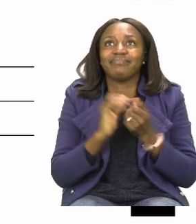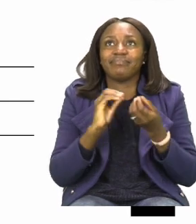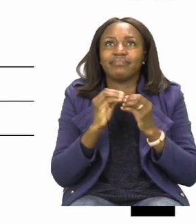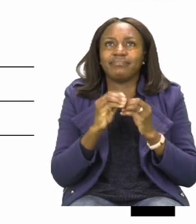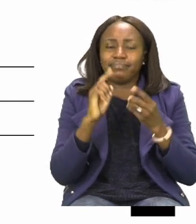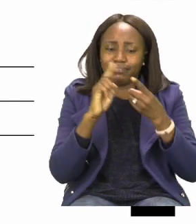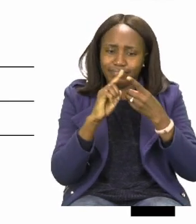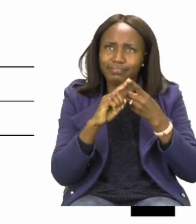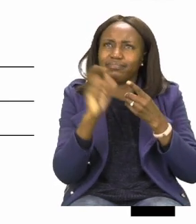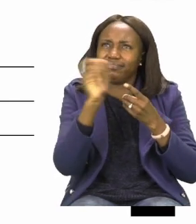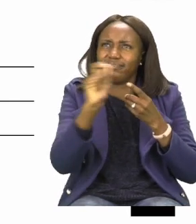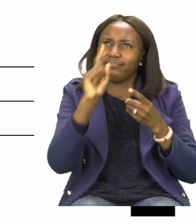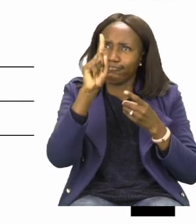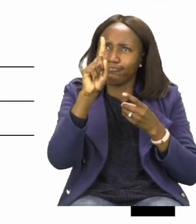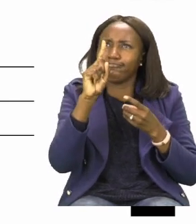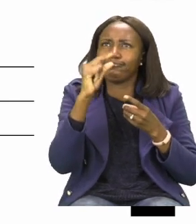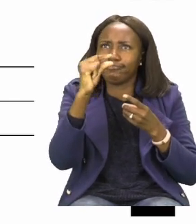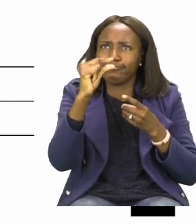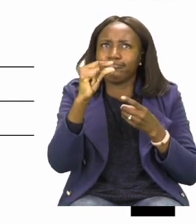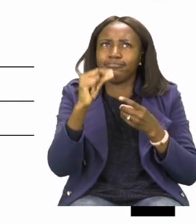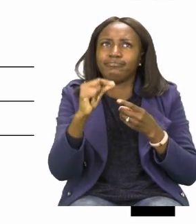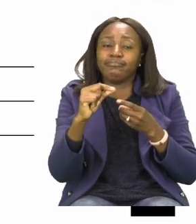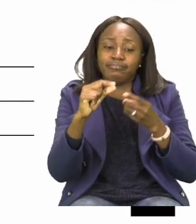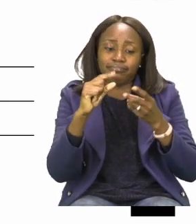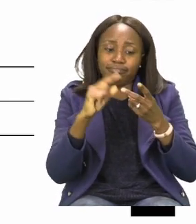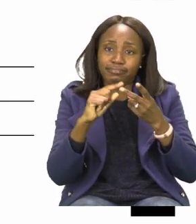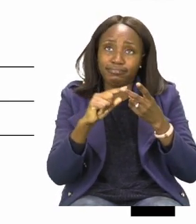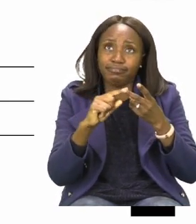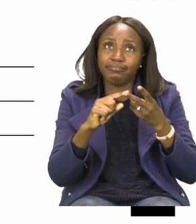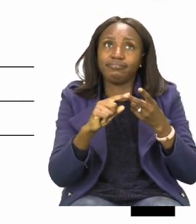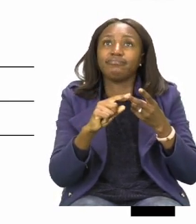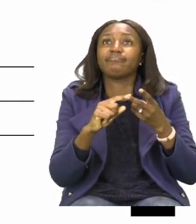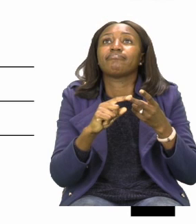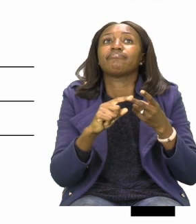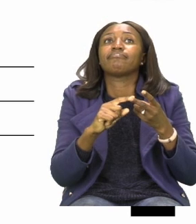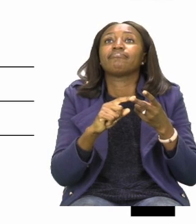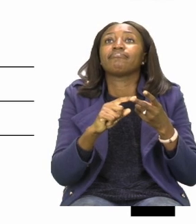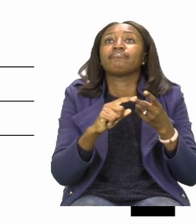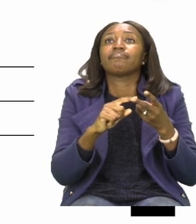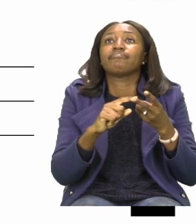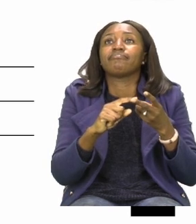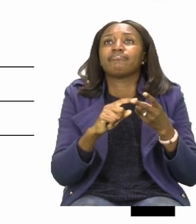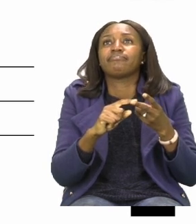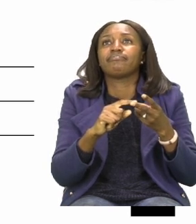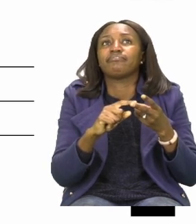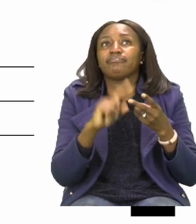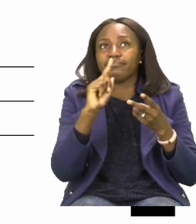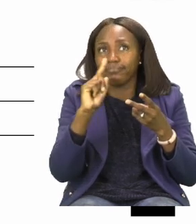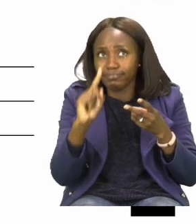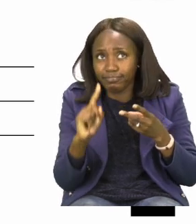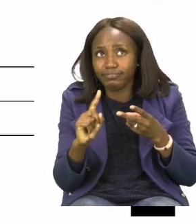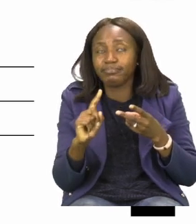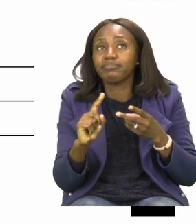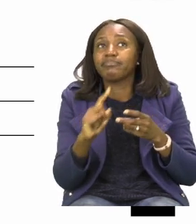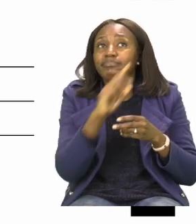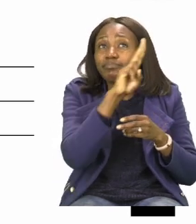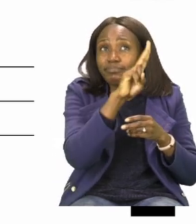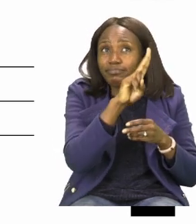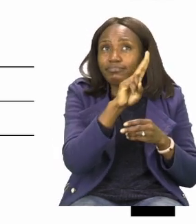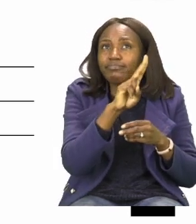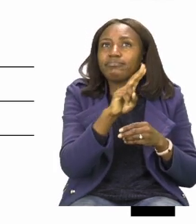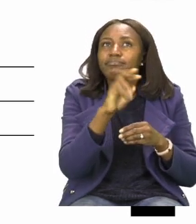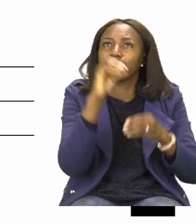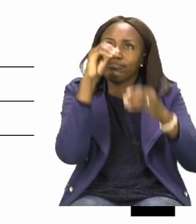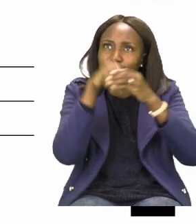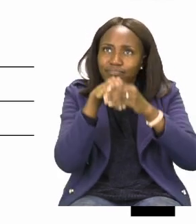one word for each of them. Number 2, your words are either sink or float. And then for number